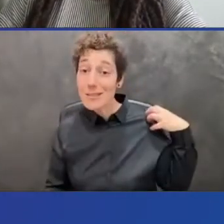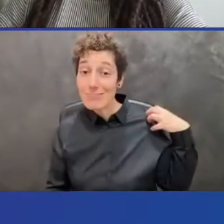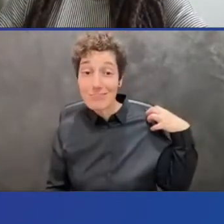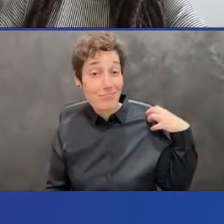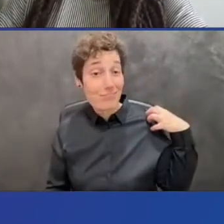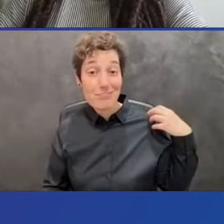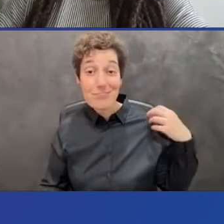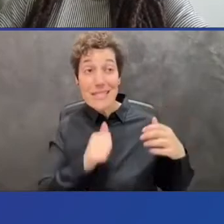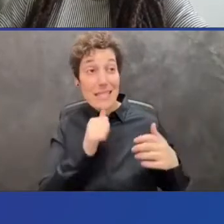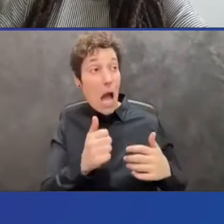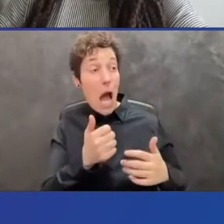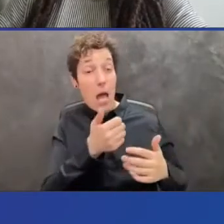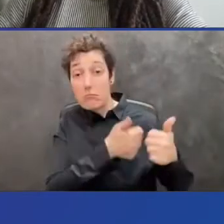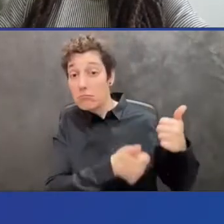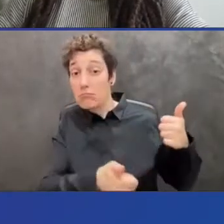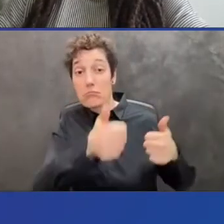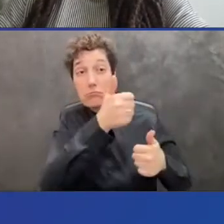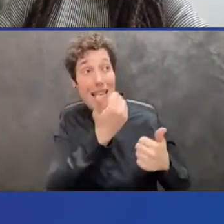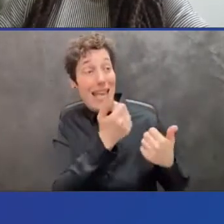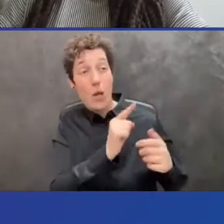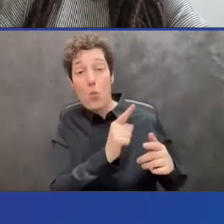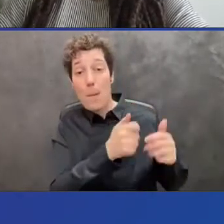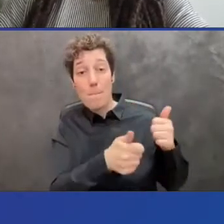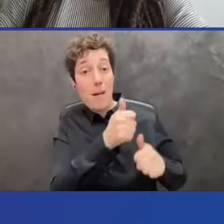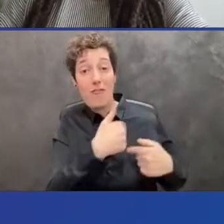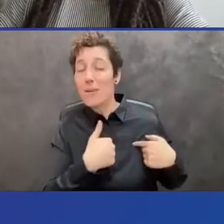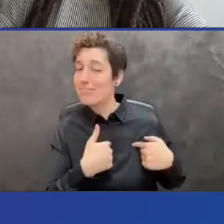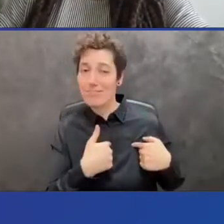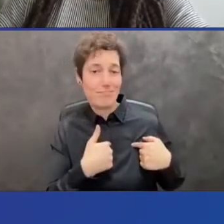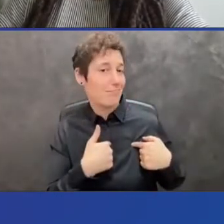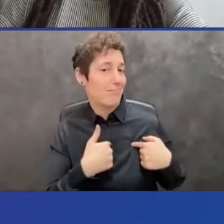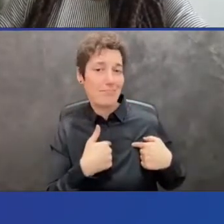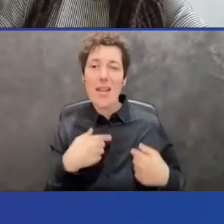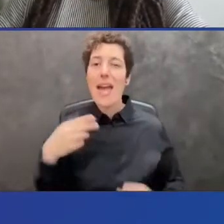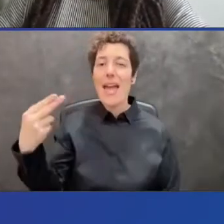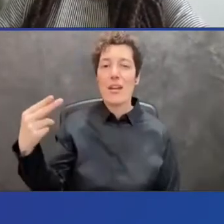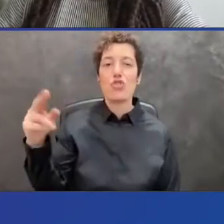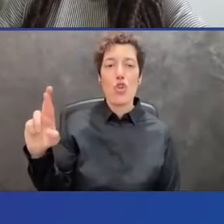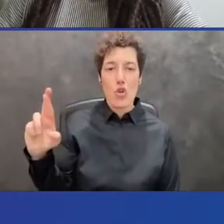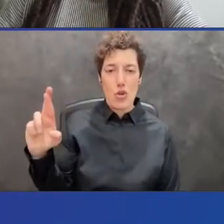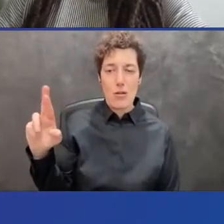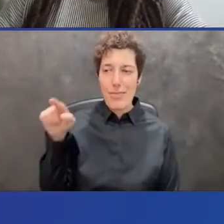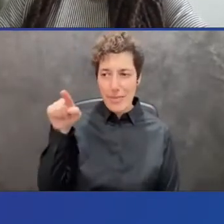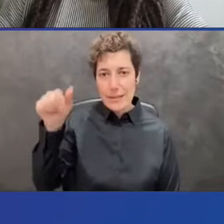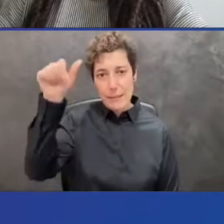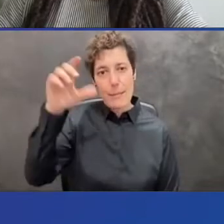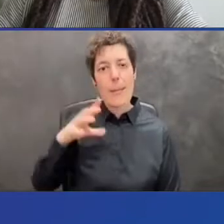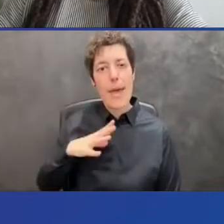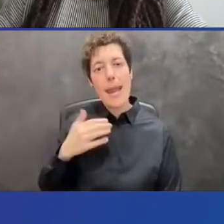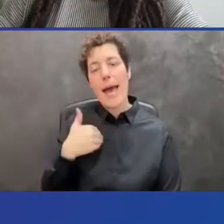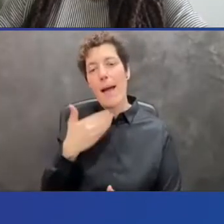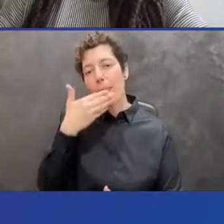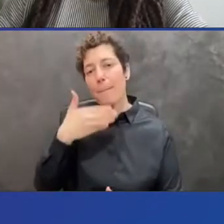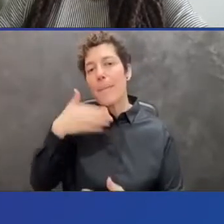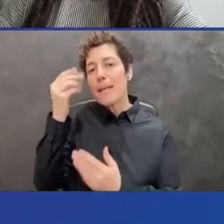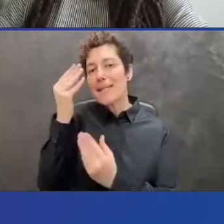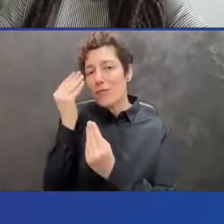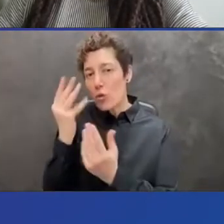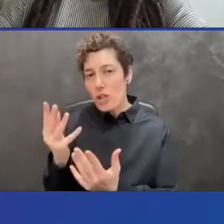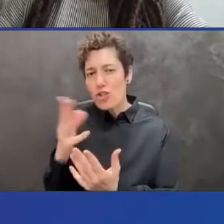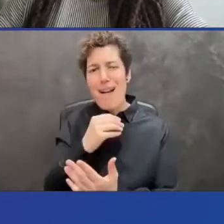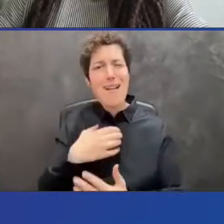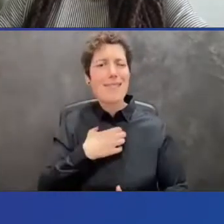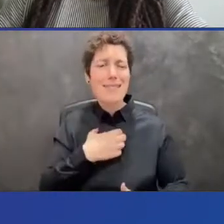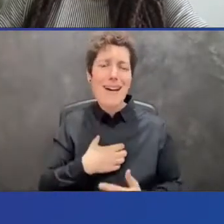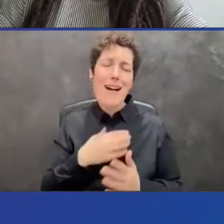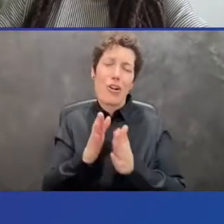be the obvious choice. It was the person who had the best information and the most desire and willingness